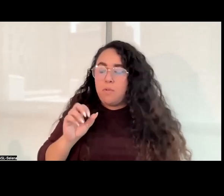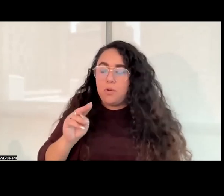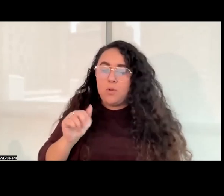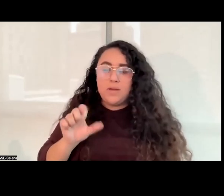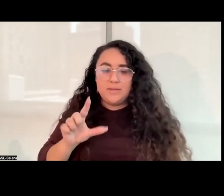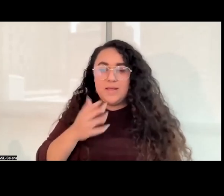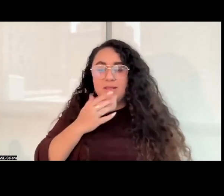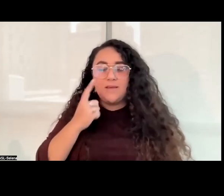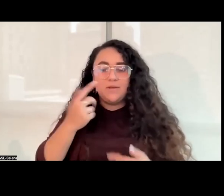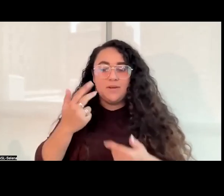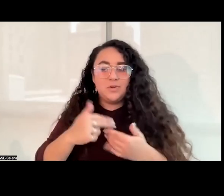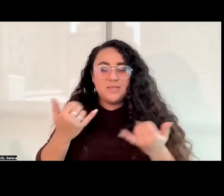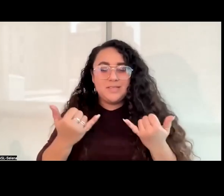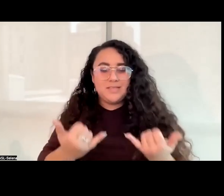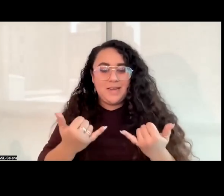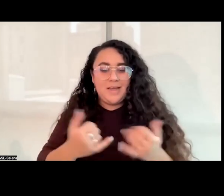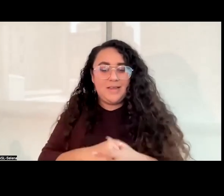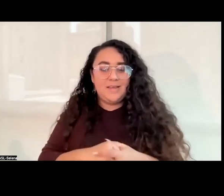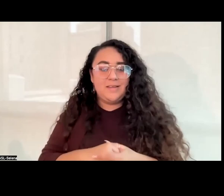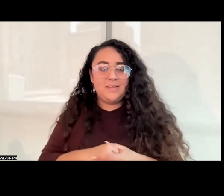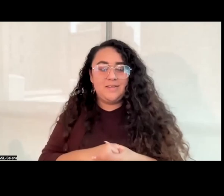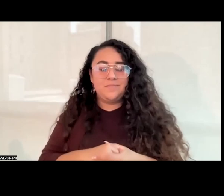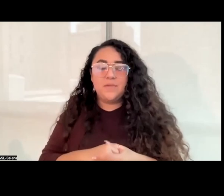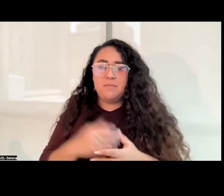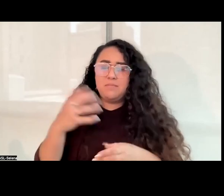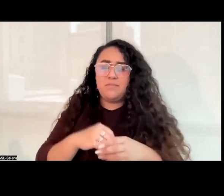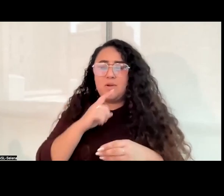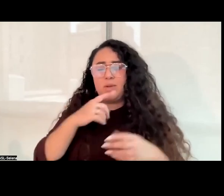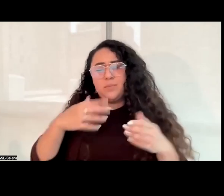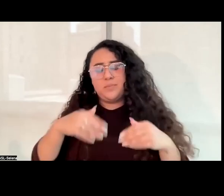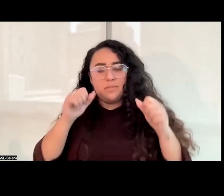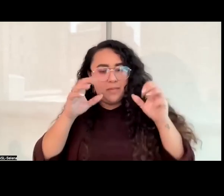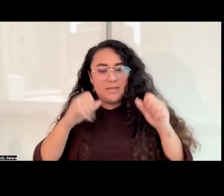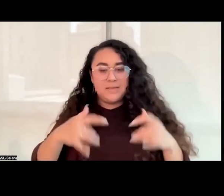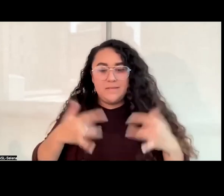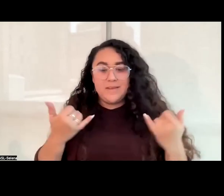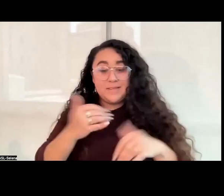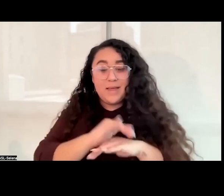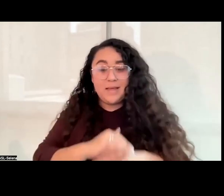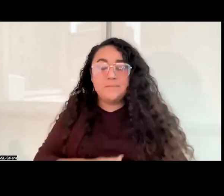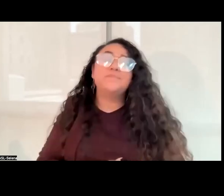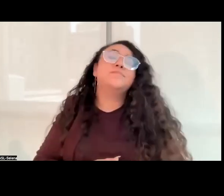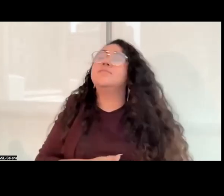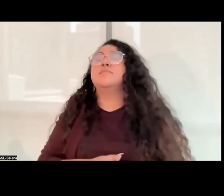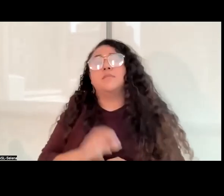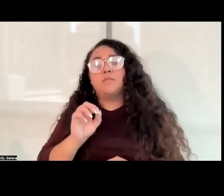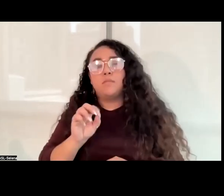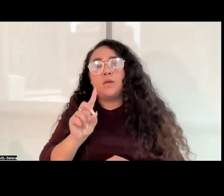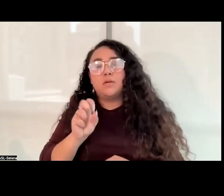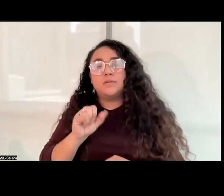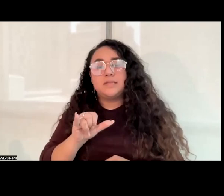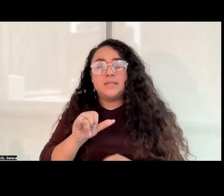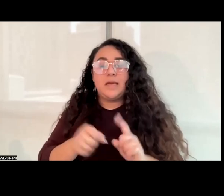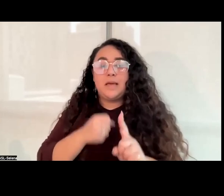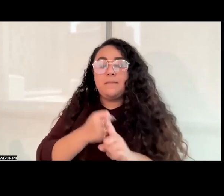with us and for being part of this really incredible event today. Odyssey Impact is proud